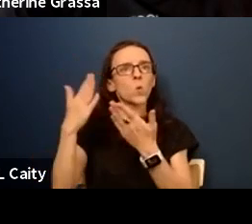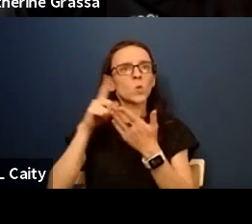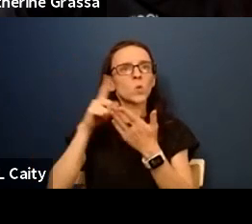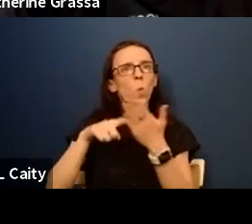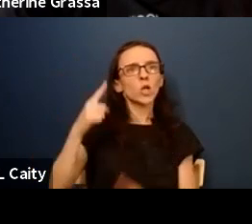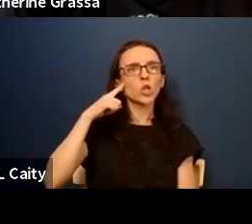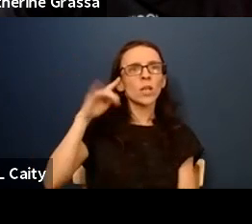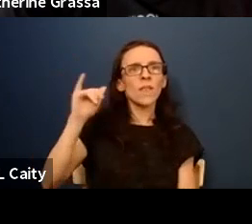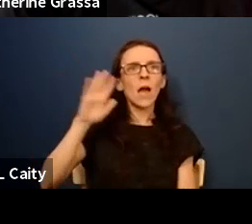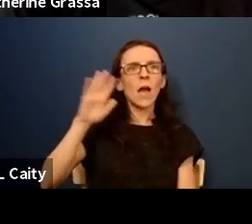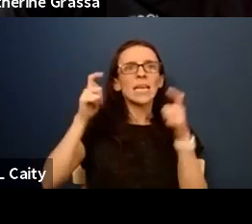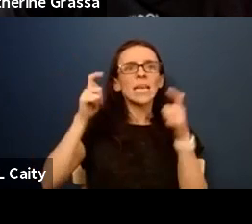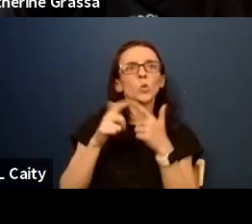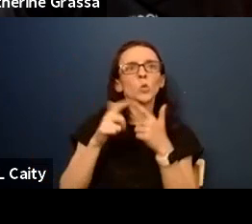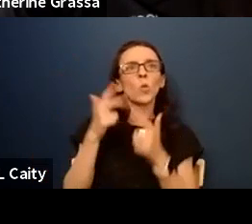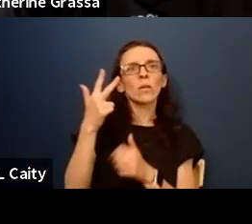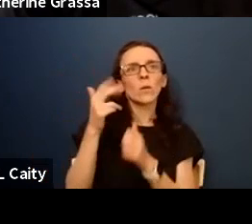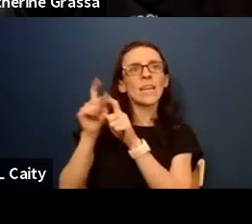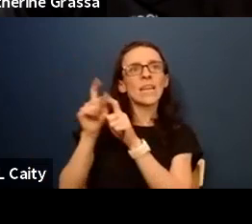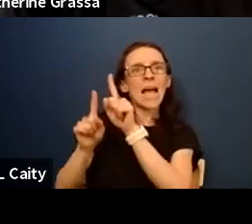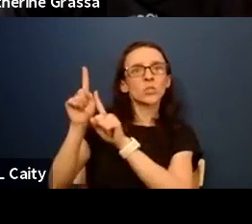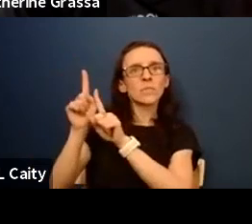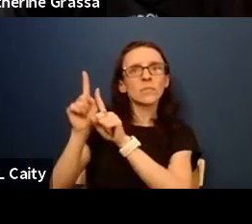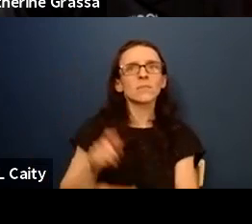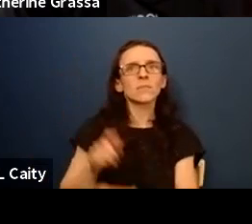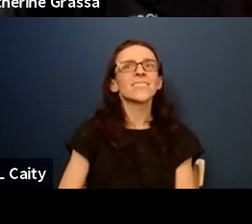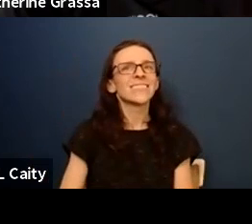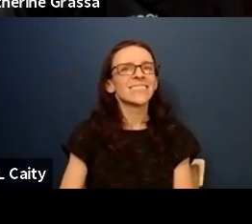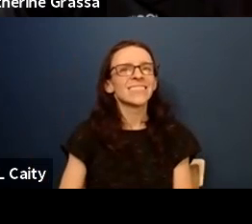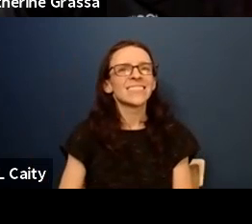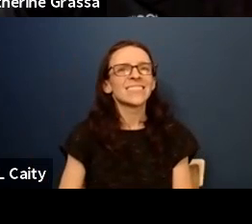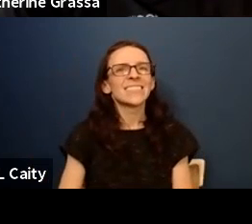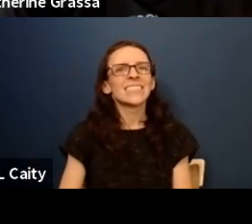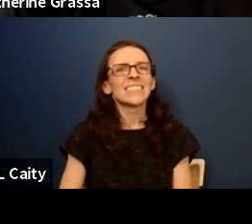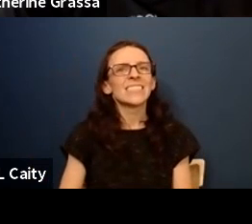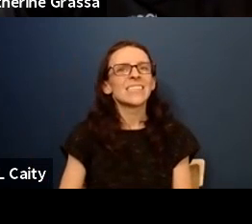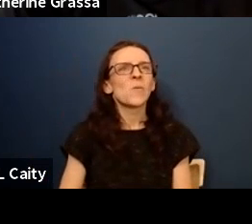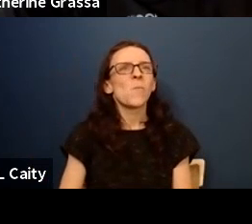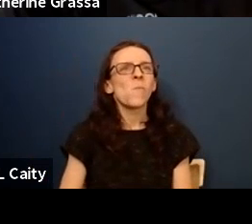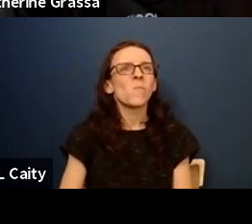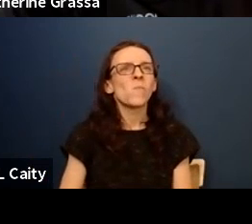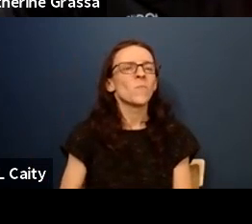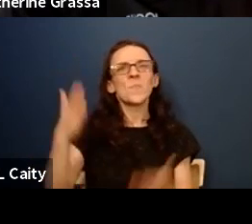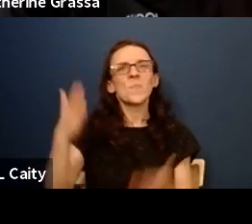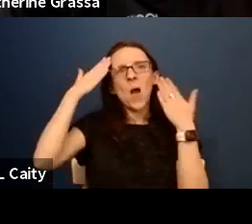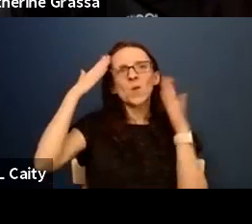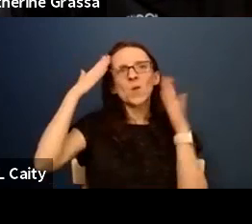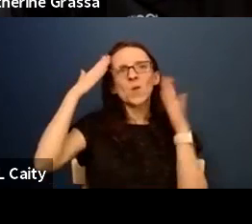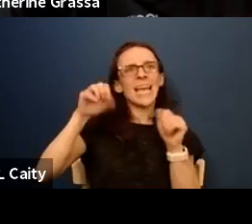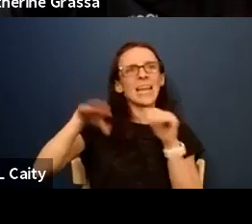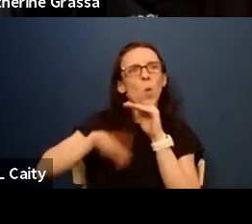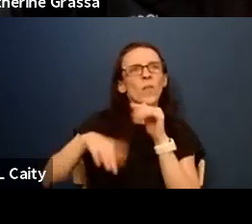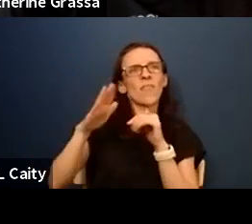it down to 3 with an asterisk? Asterisk, yes. I don't know if we can get it lower than 3